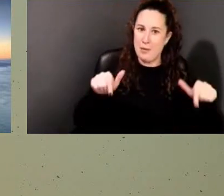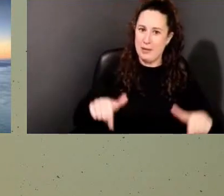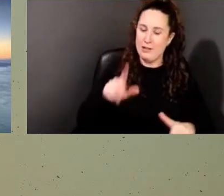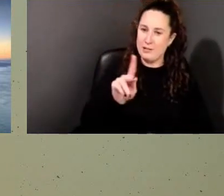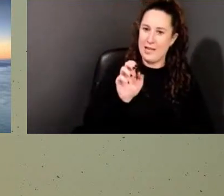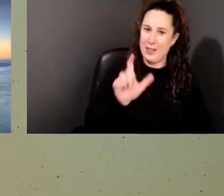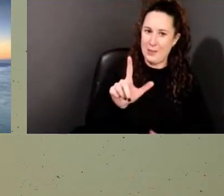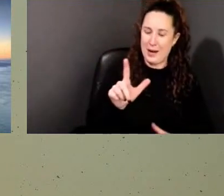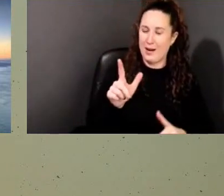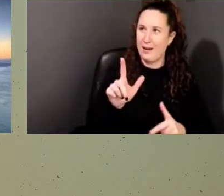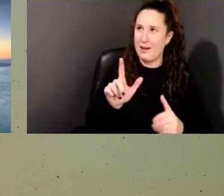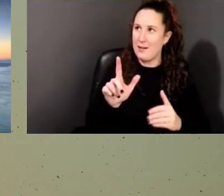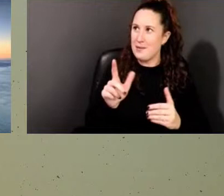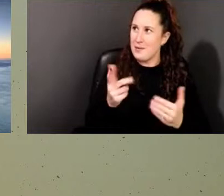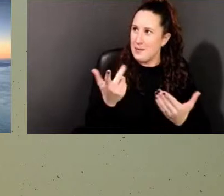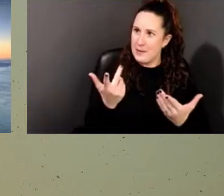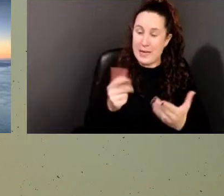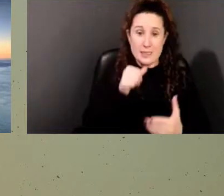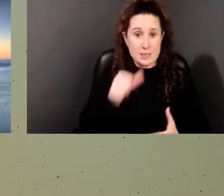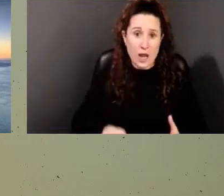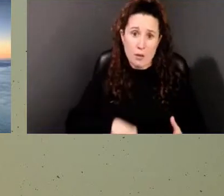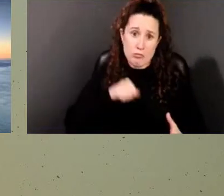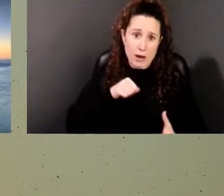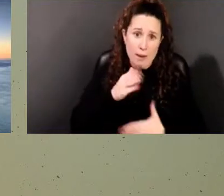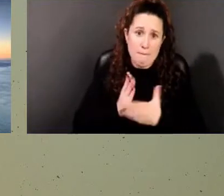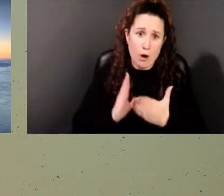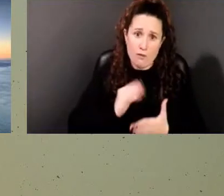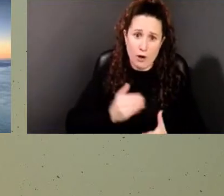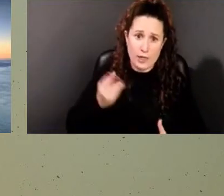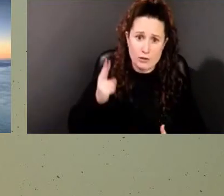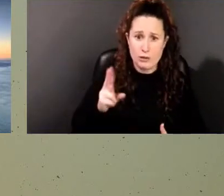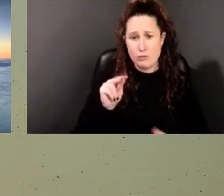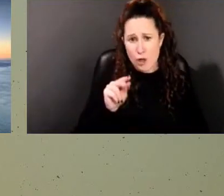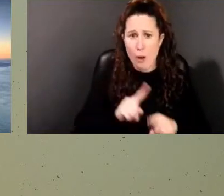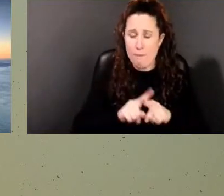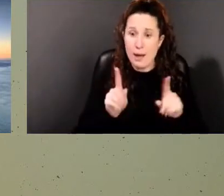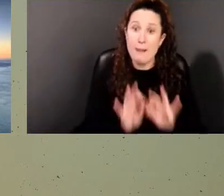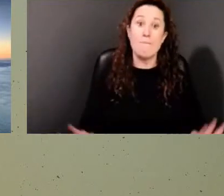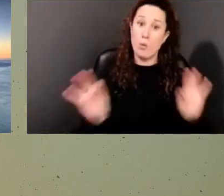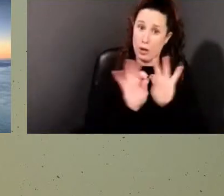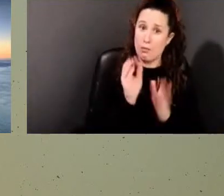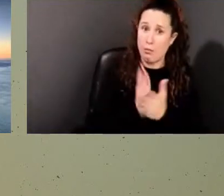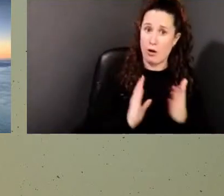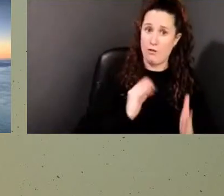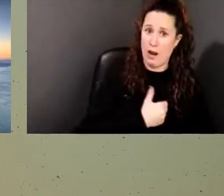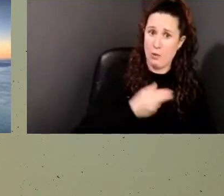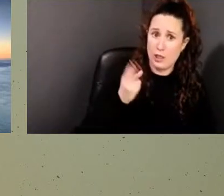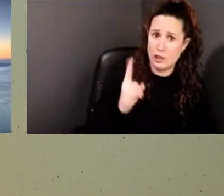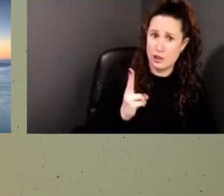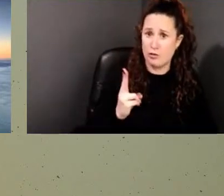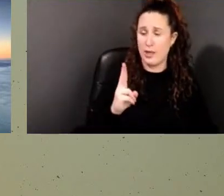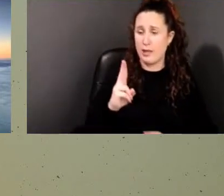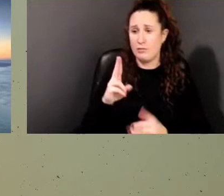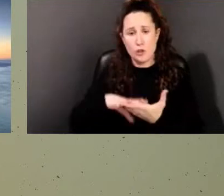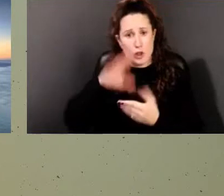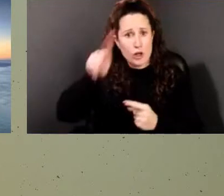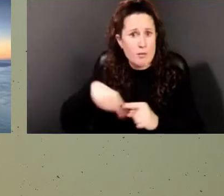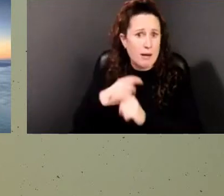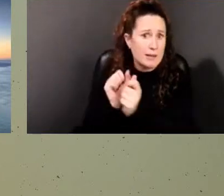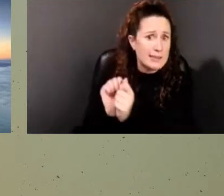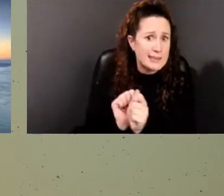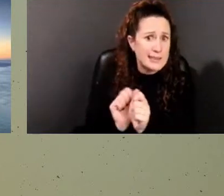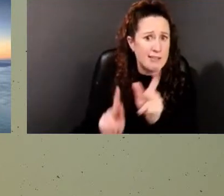history, frankly, and not a proud part of our history in terms of enslaved people, but enslaved people that to have a